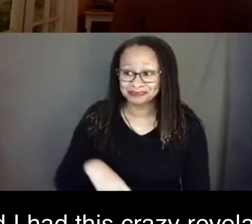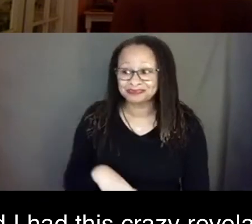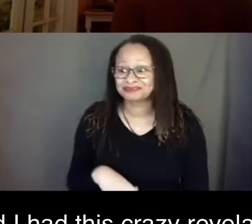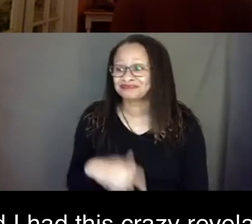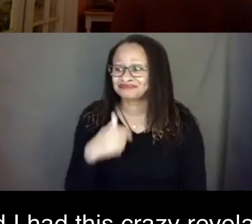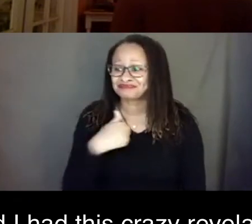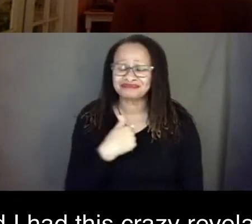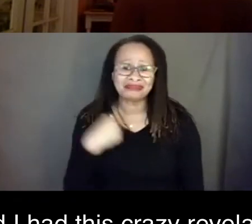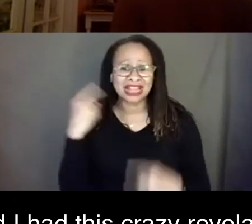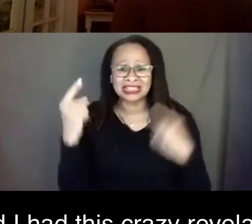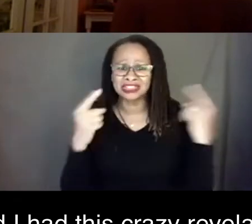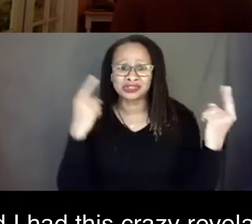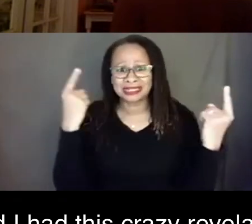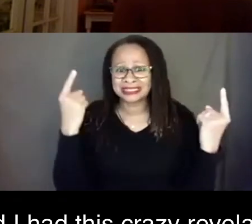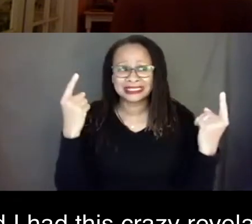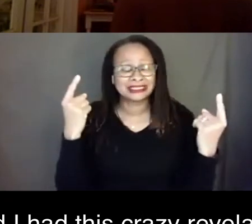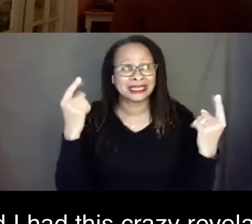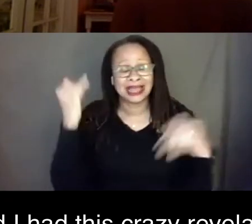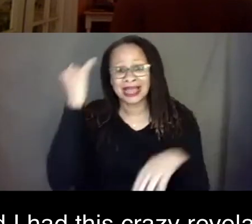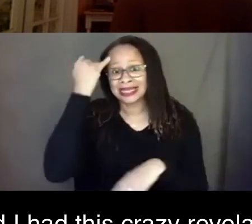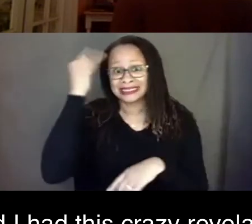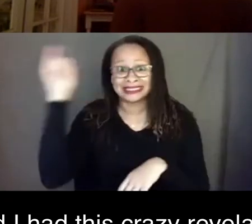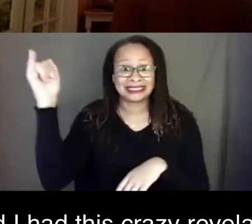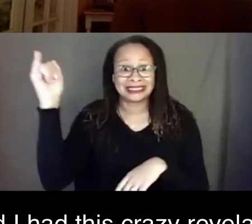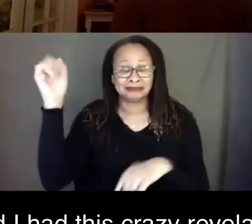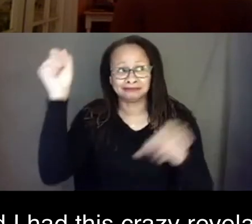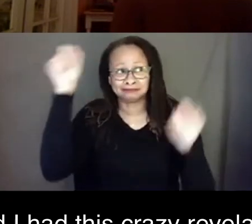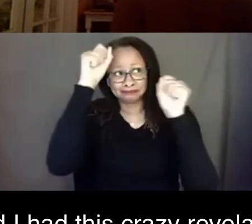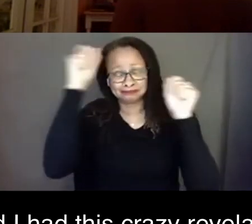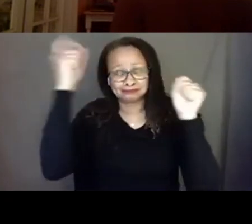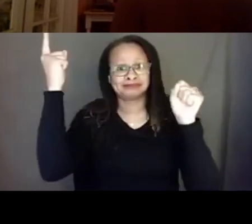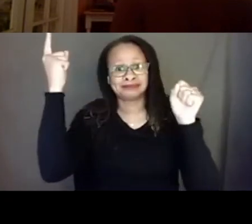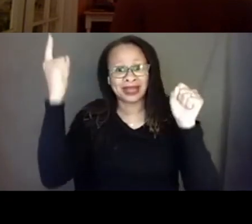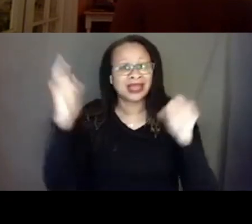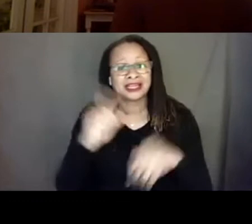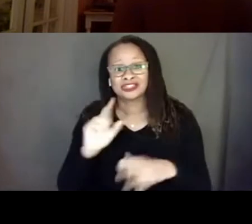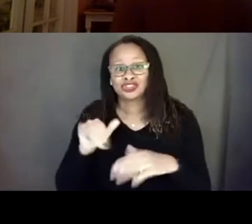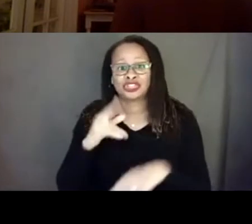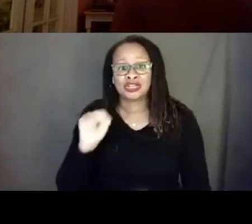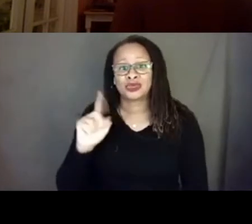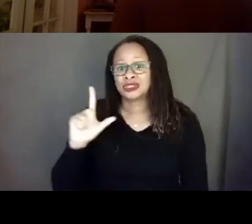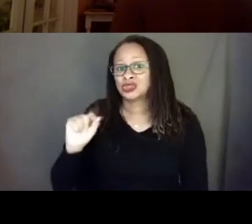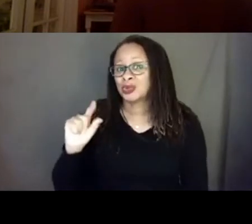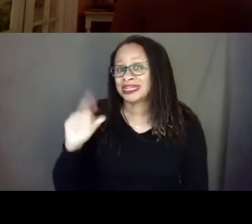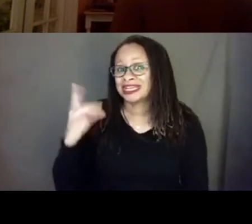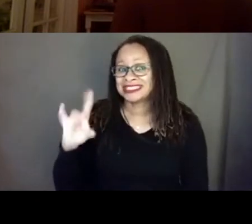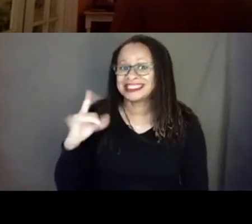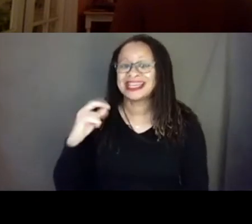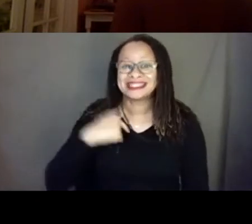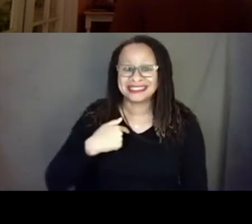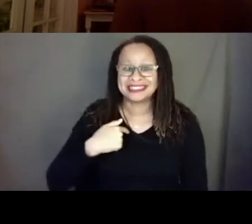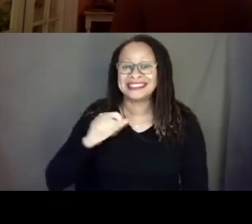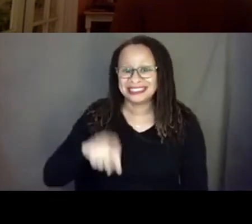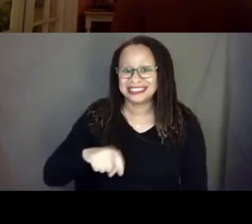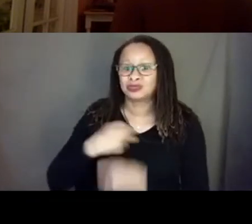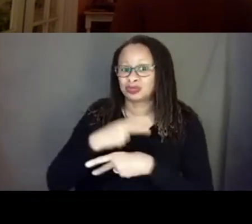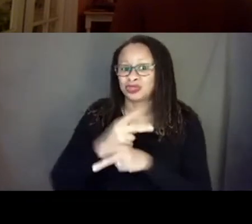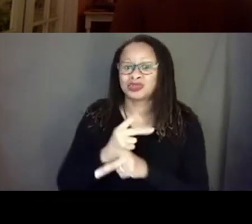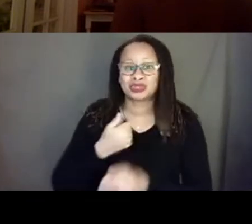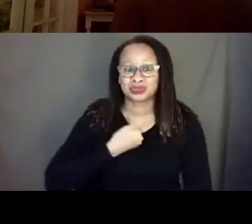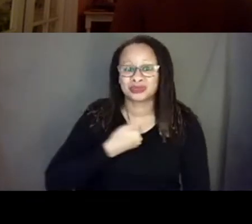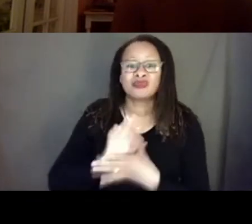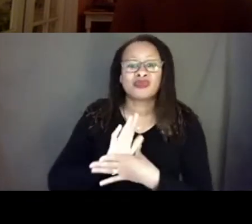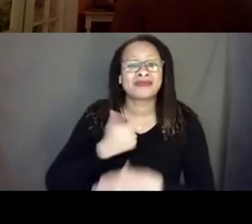crazy revelation in January of 2018 that, oh my God, I have to produce this movie. And